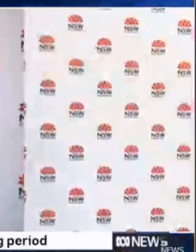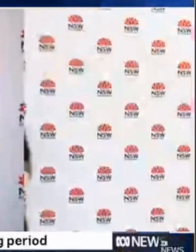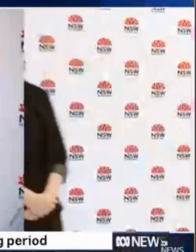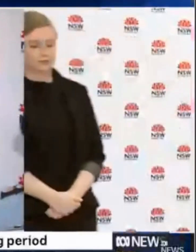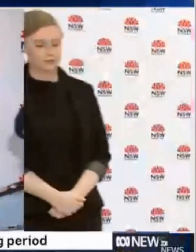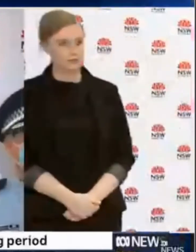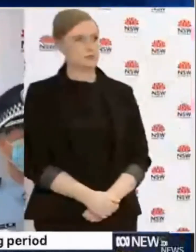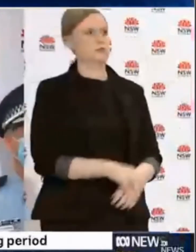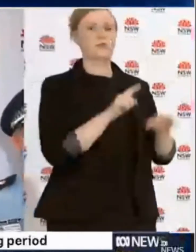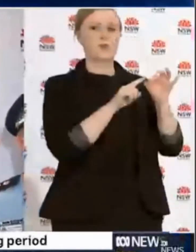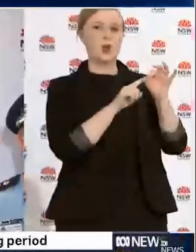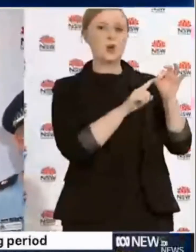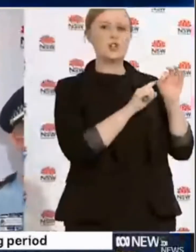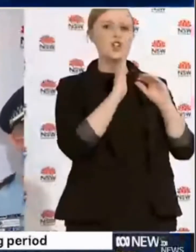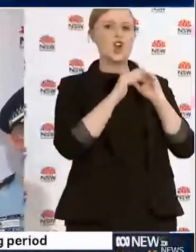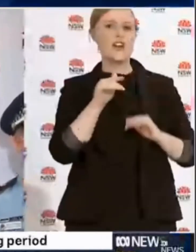Yeah.